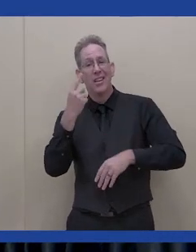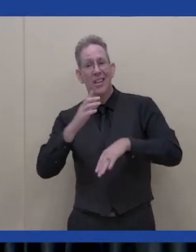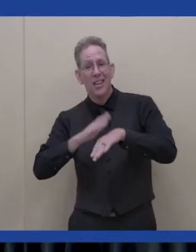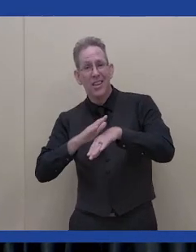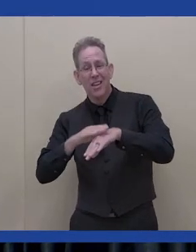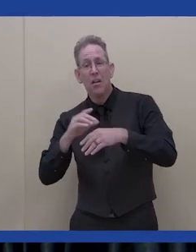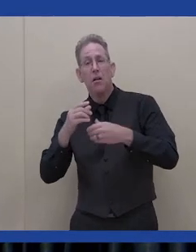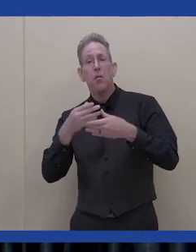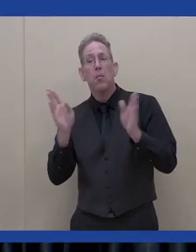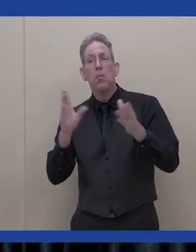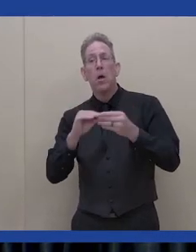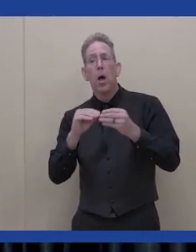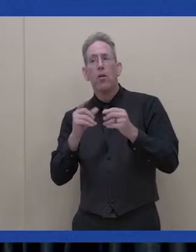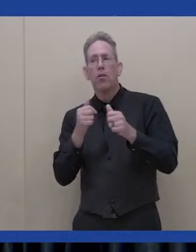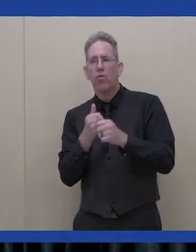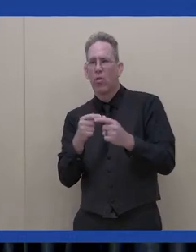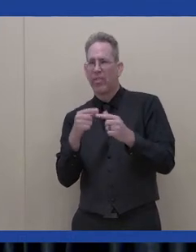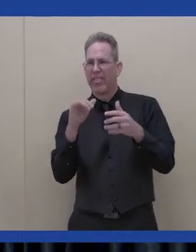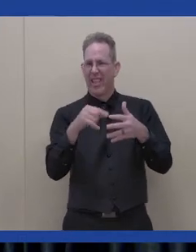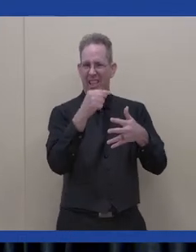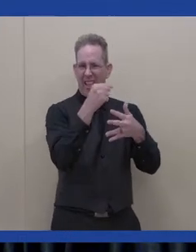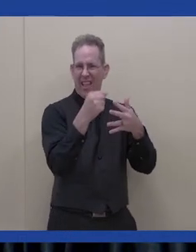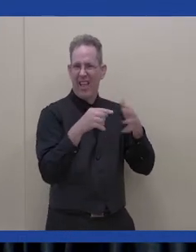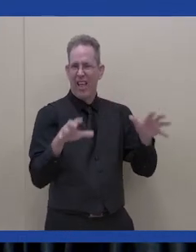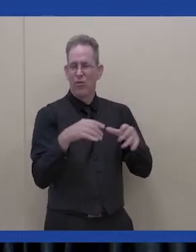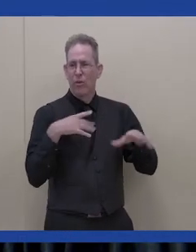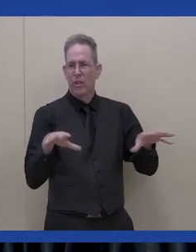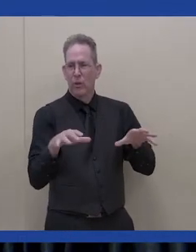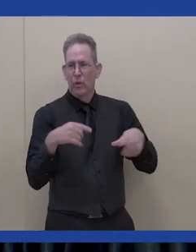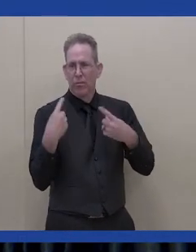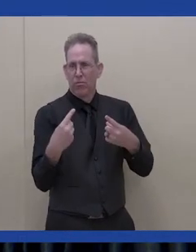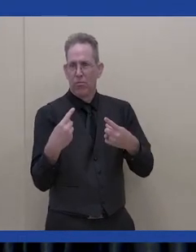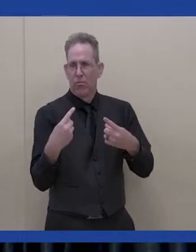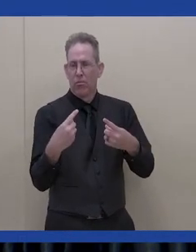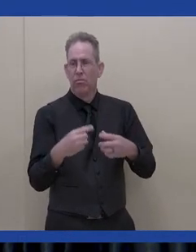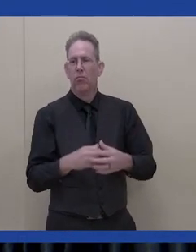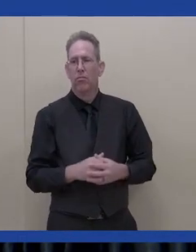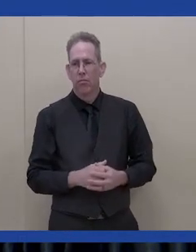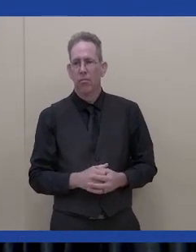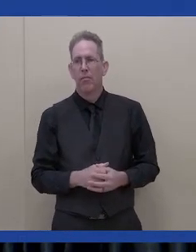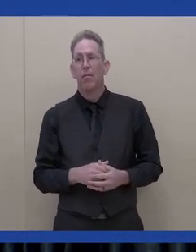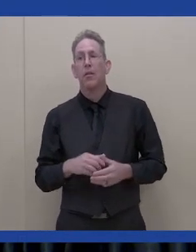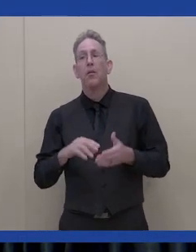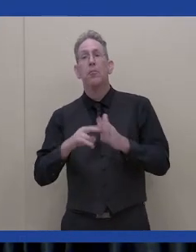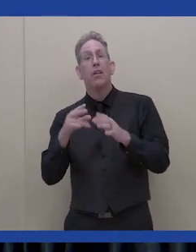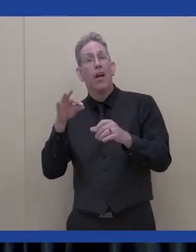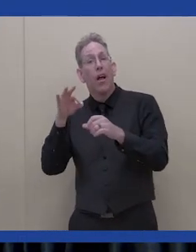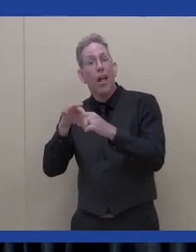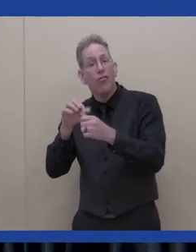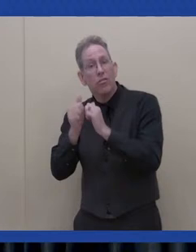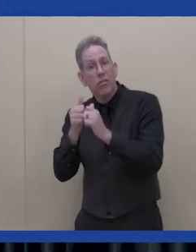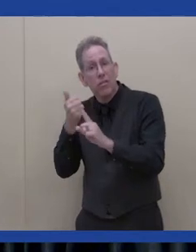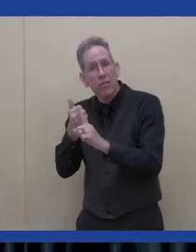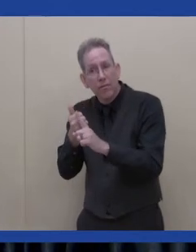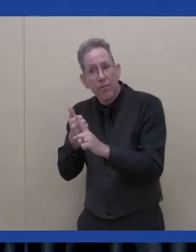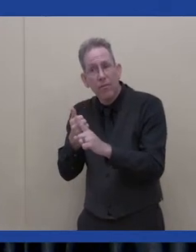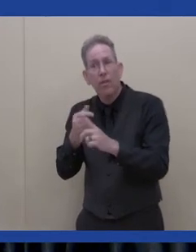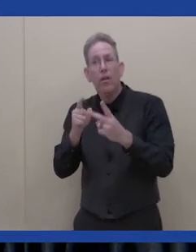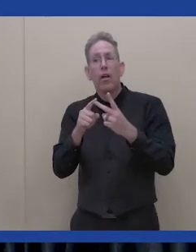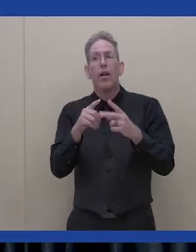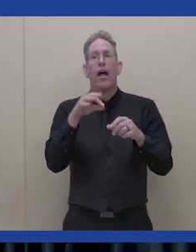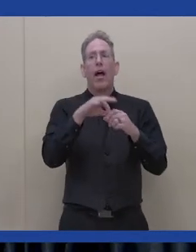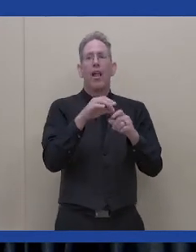action items, which are the election of the city council president and the election of the board of